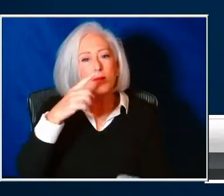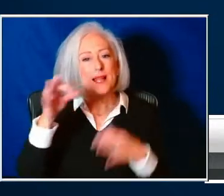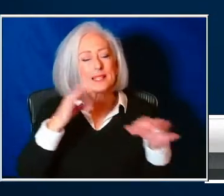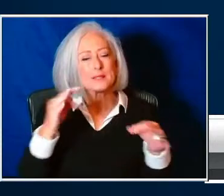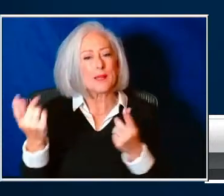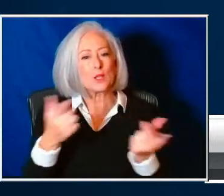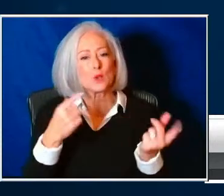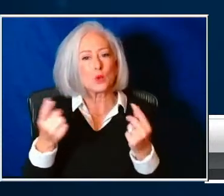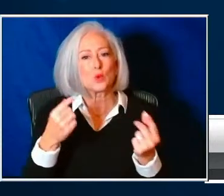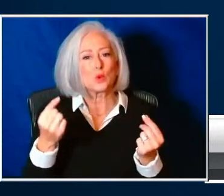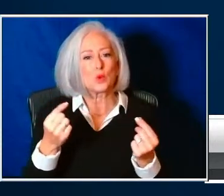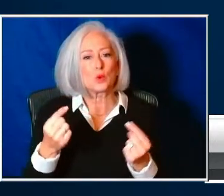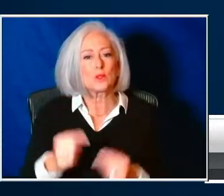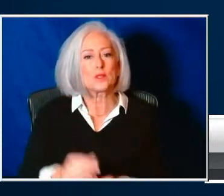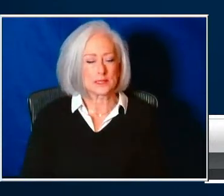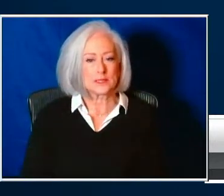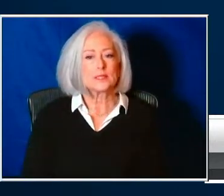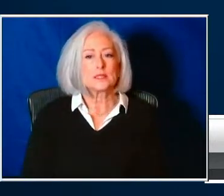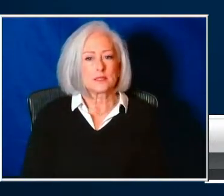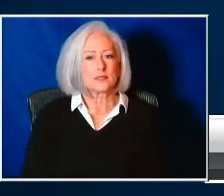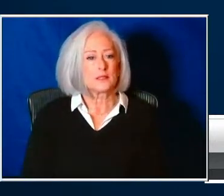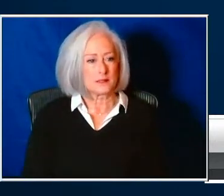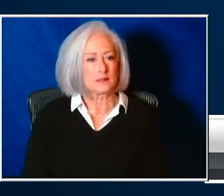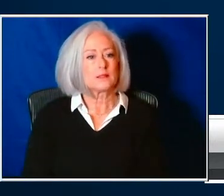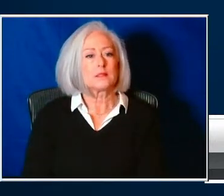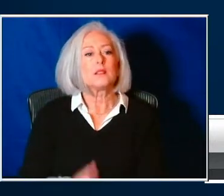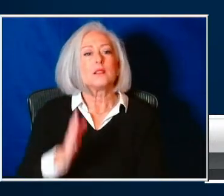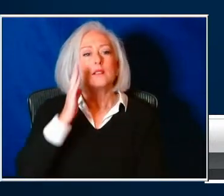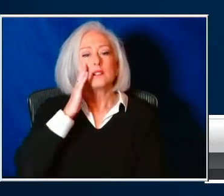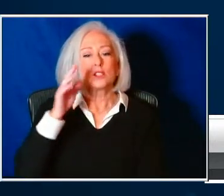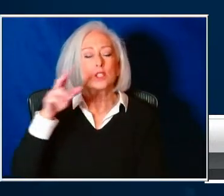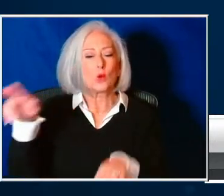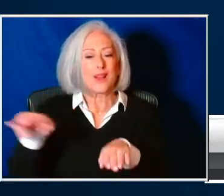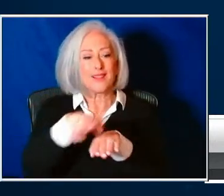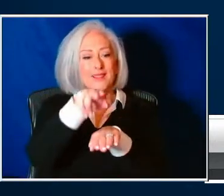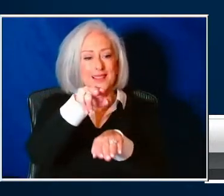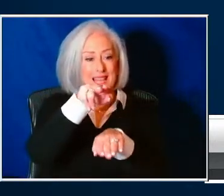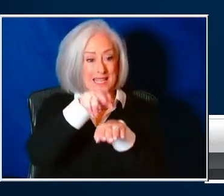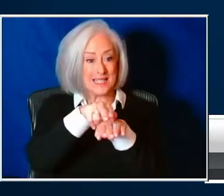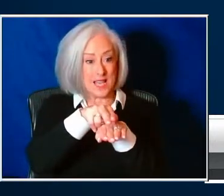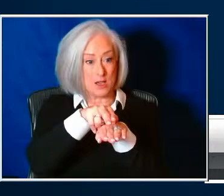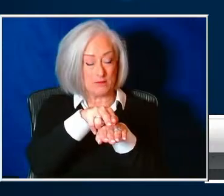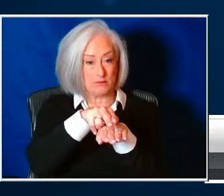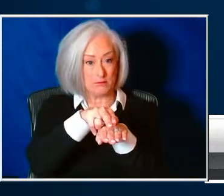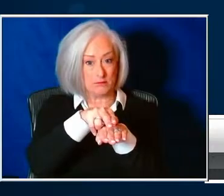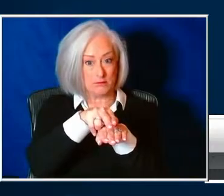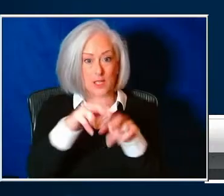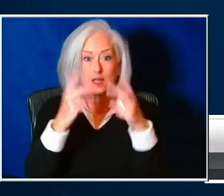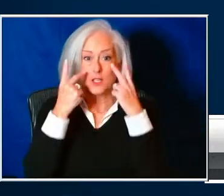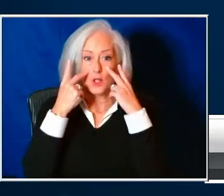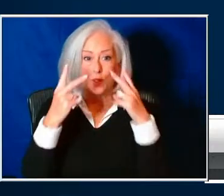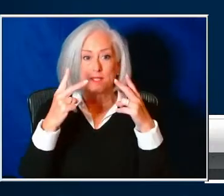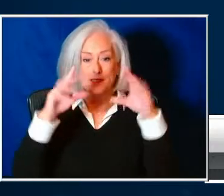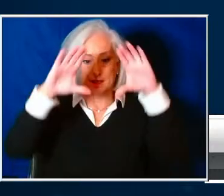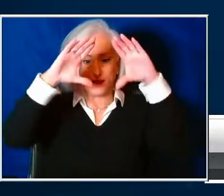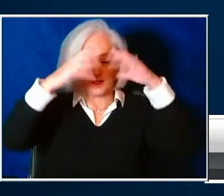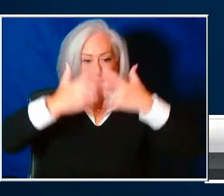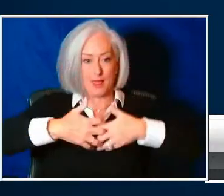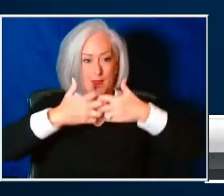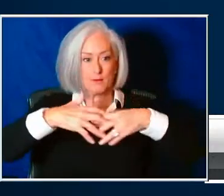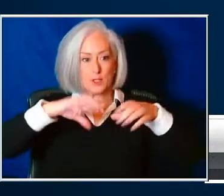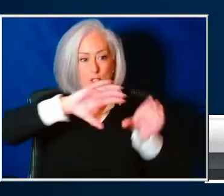it's not a problem at all. They're just going to have her lay on the platform that Kay was talking about, and you can see the CT scanner is open. So